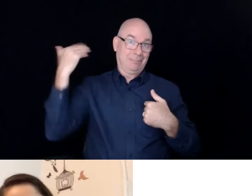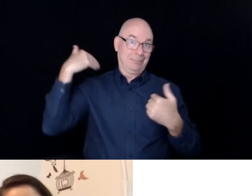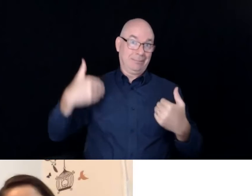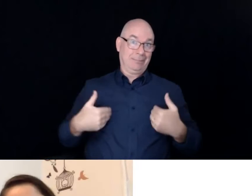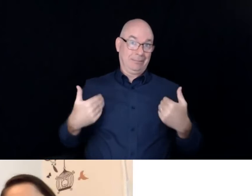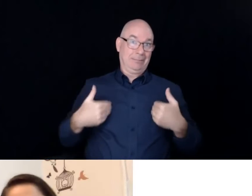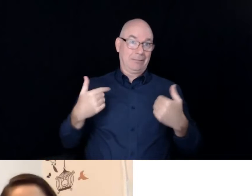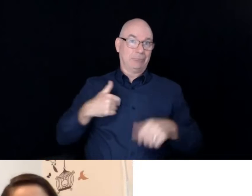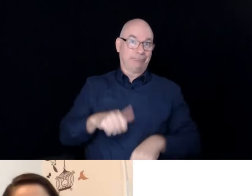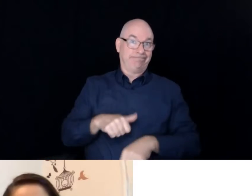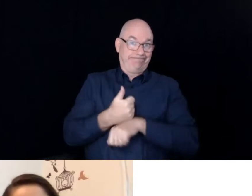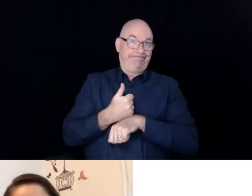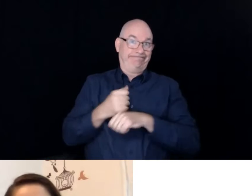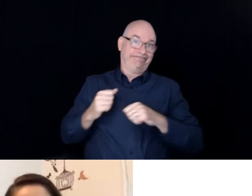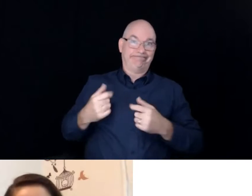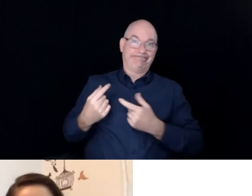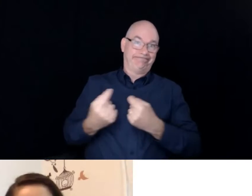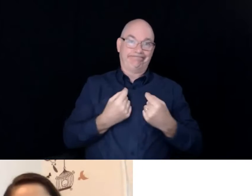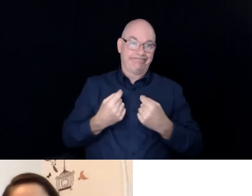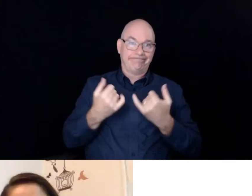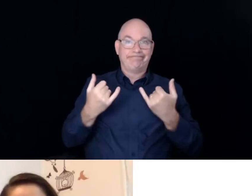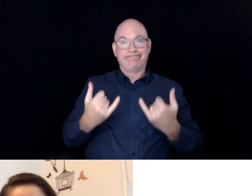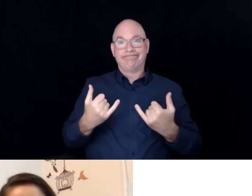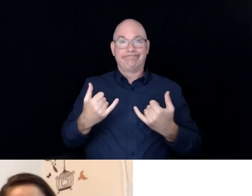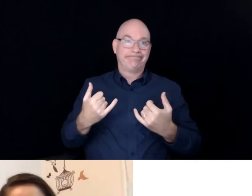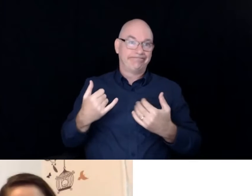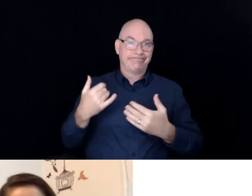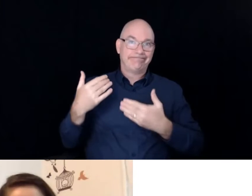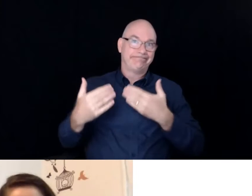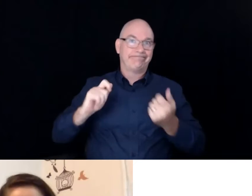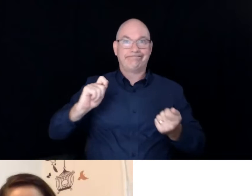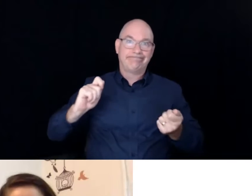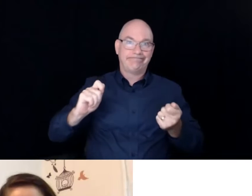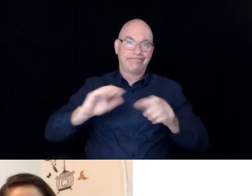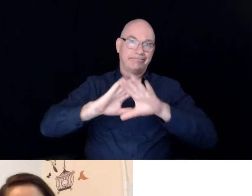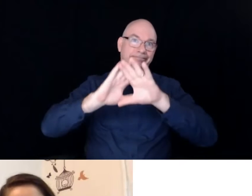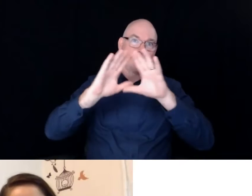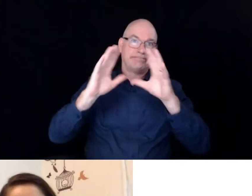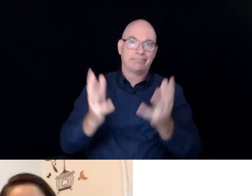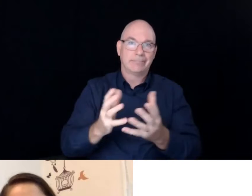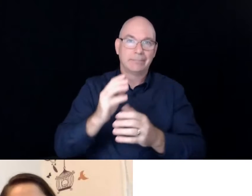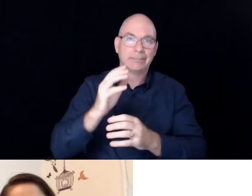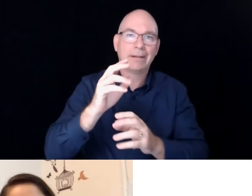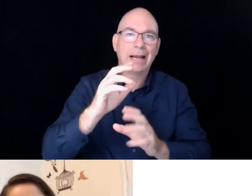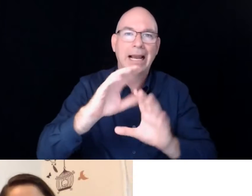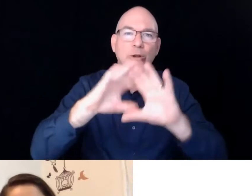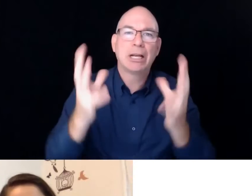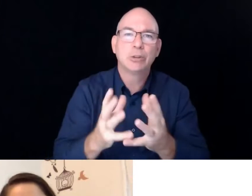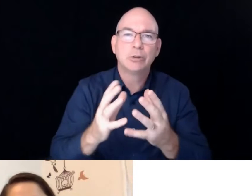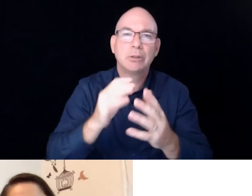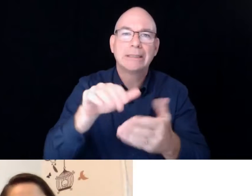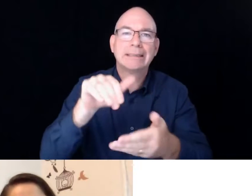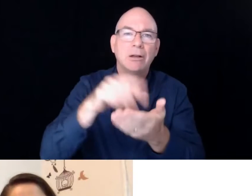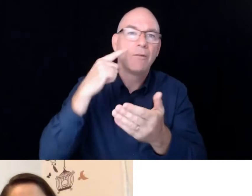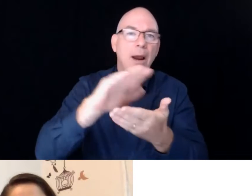started my own initiatives, Paigam, and now it's kind of evolved into an international center for peace psychology. But the focus has always